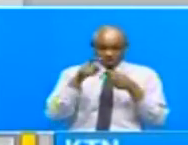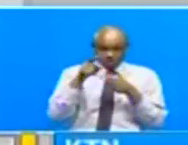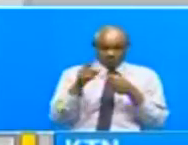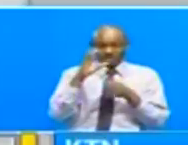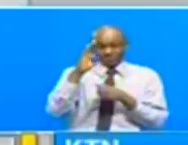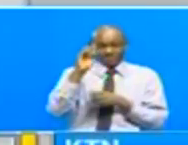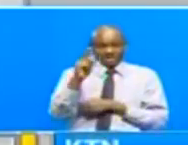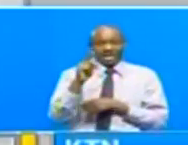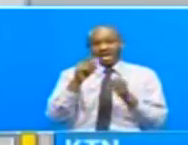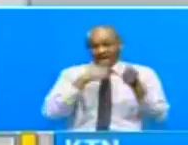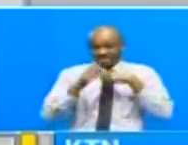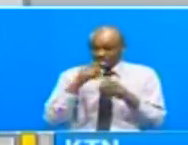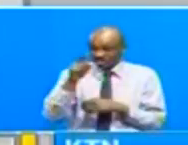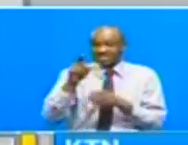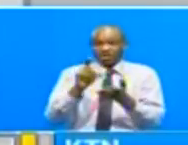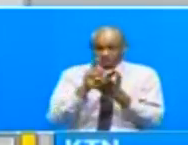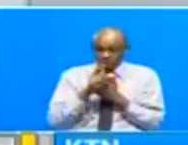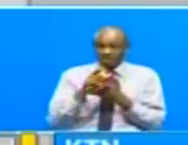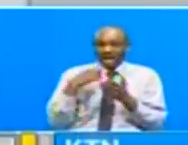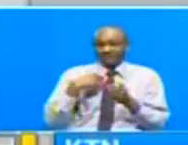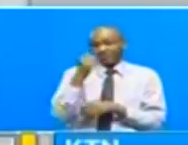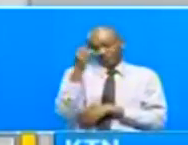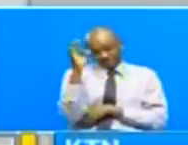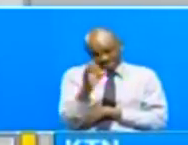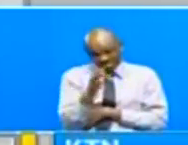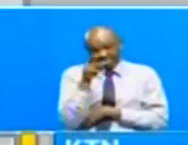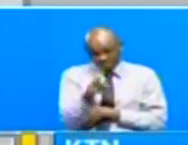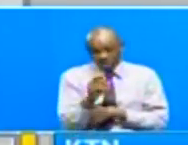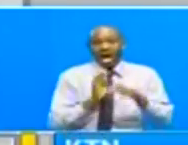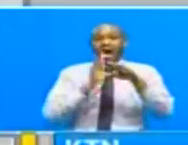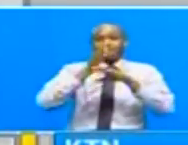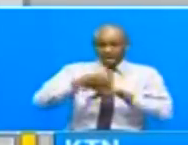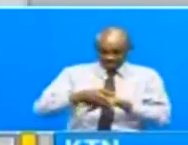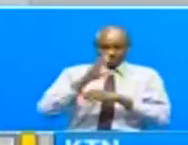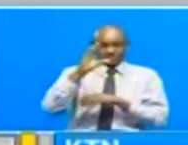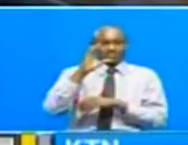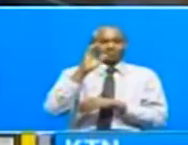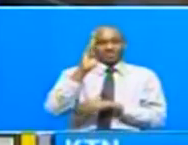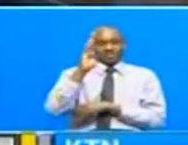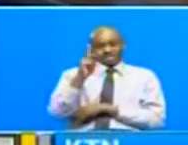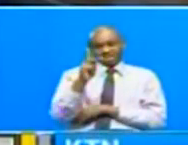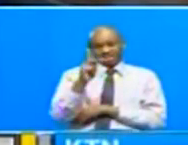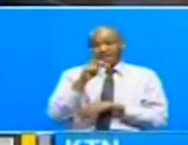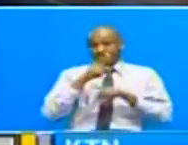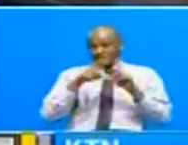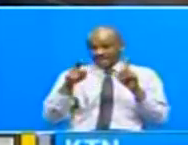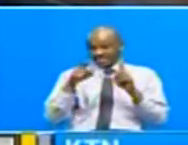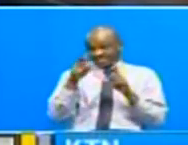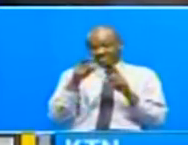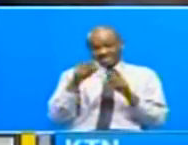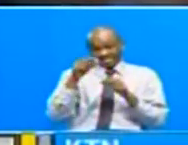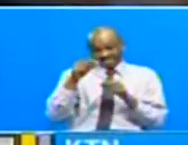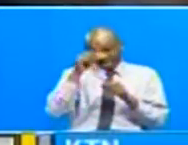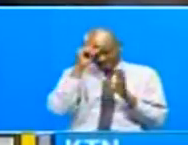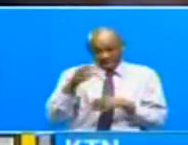and microfinance lenders to cap borrowing rates at 5 percentage points above the central bank lending rate. But the prospective governor and deputy